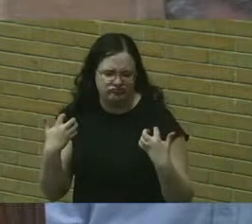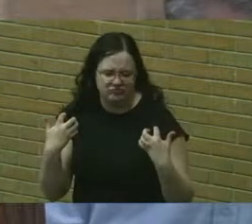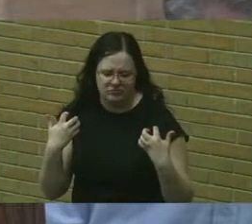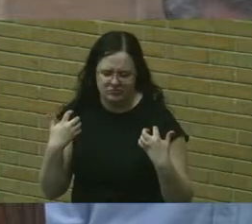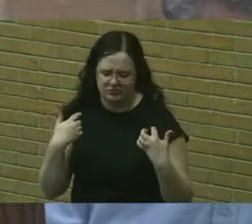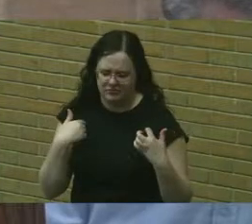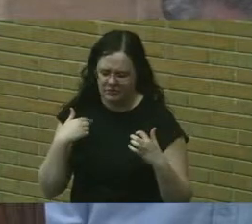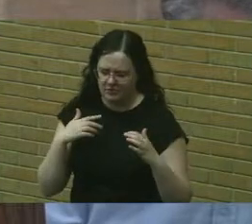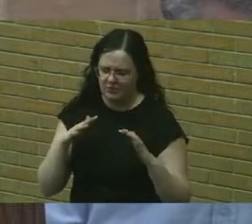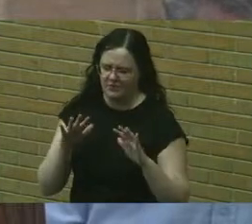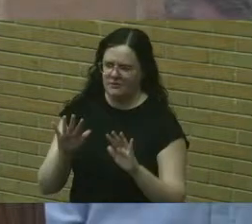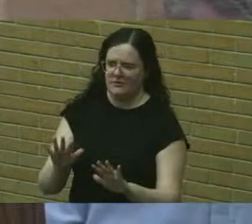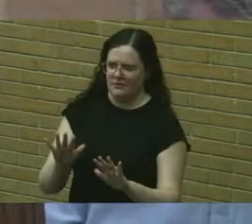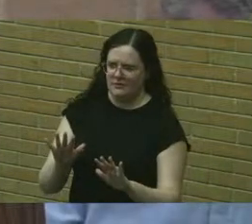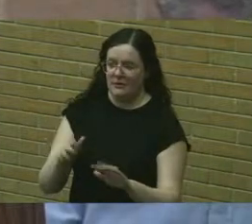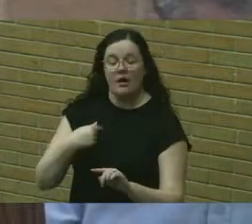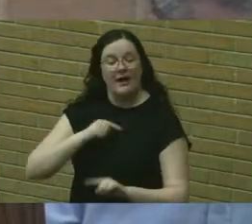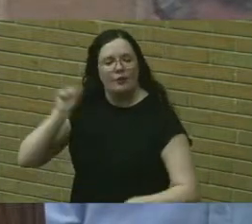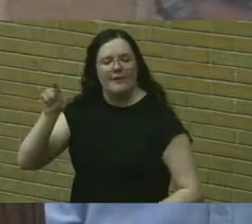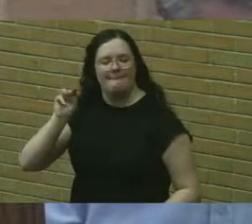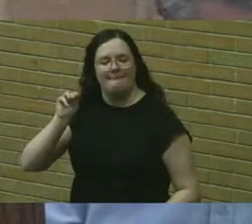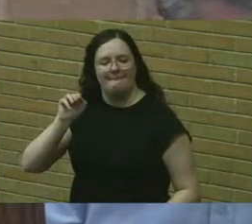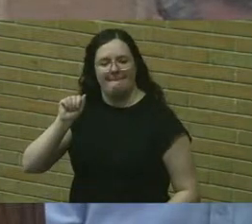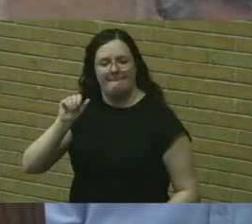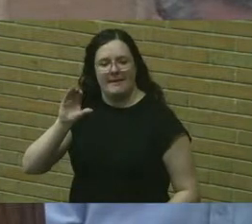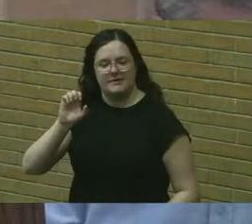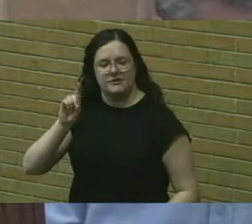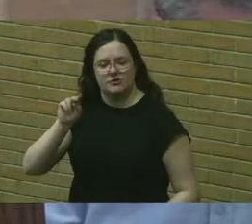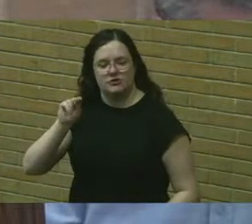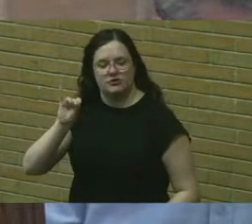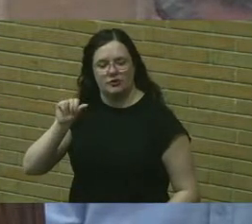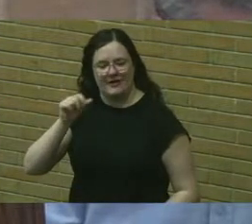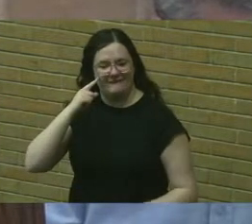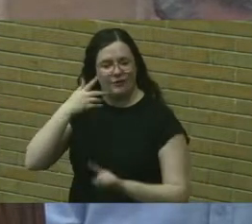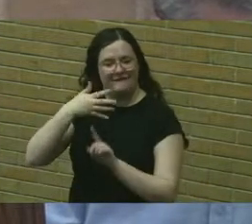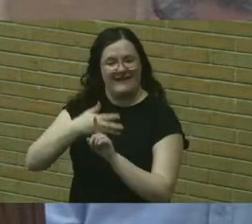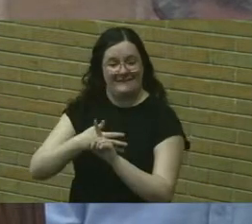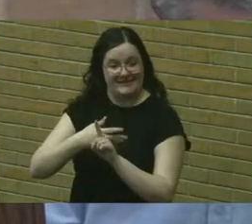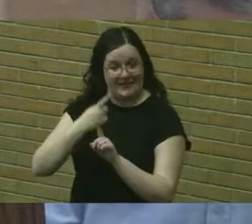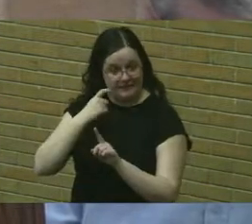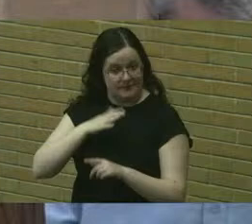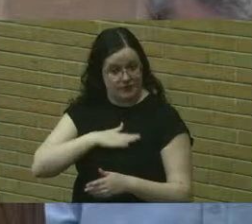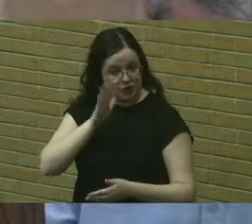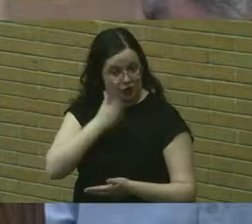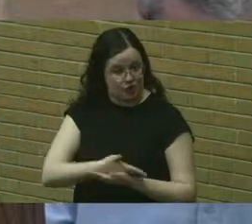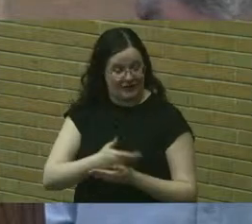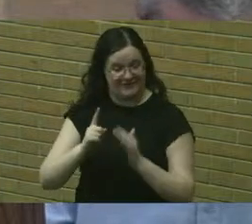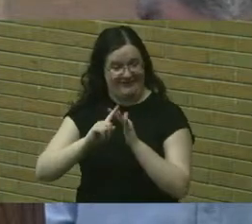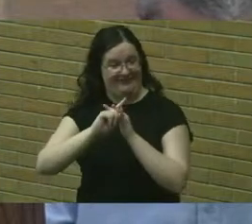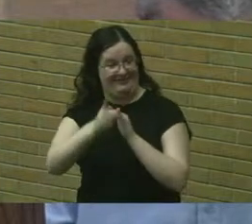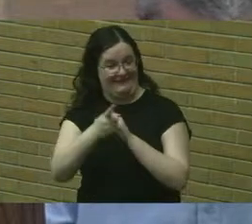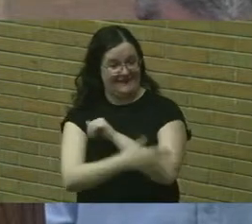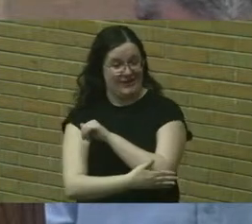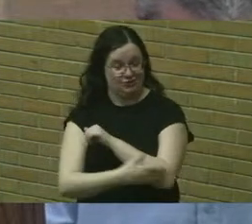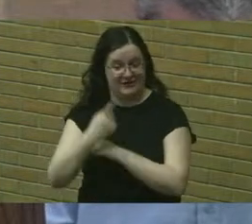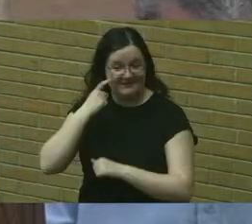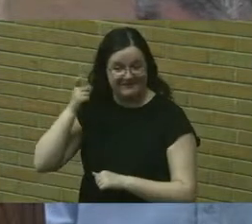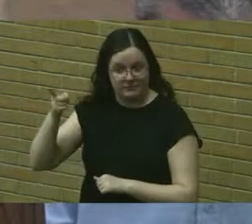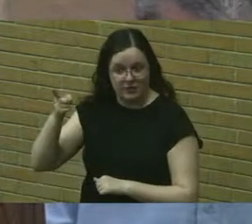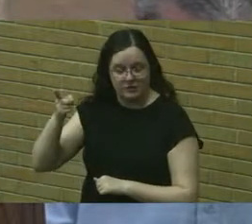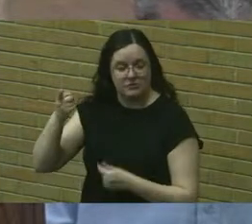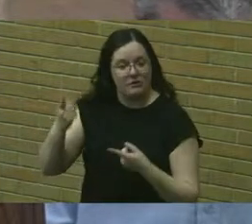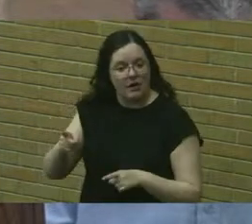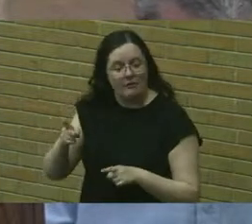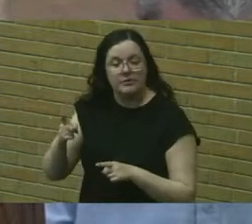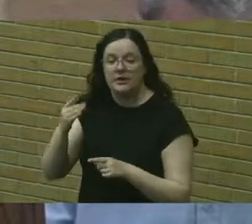5 months in Macedonia because our daughter left the country because they were attacked while they were eating